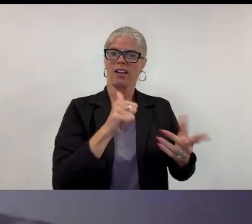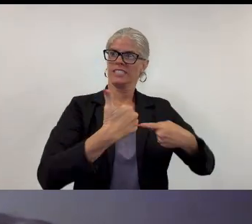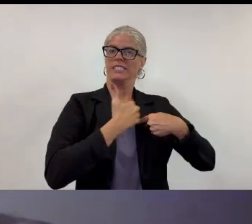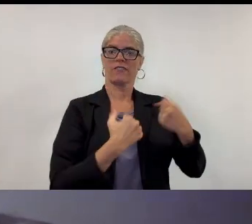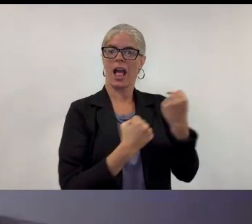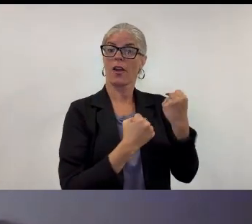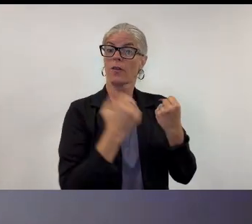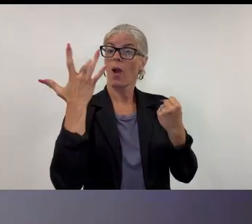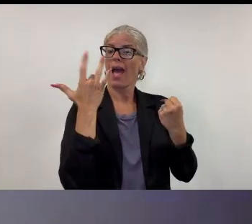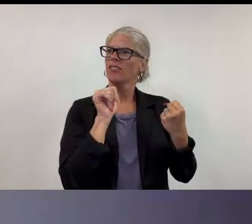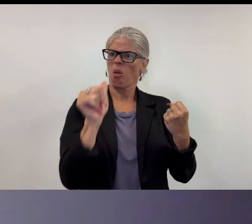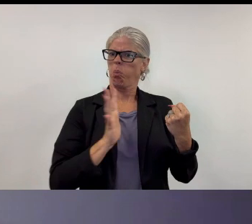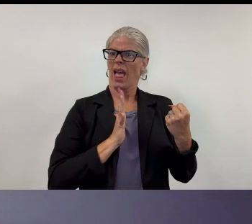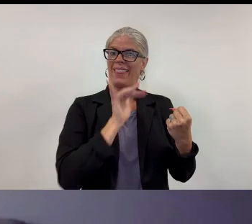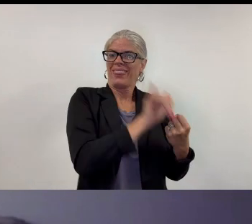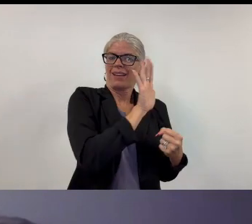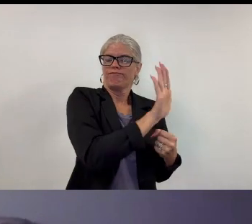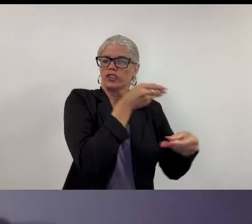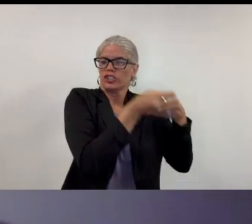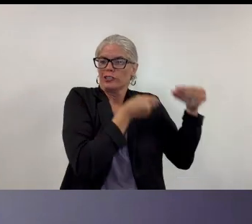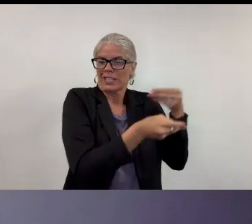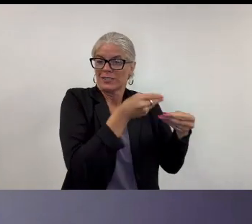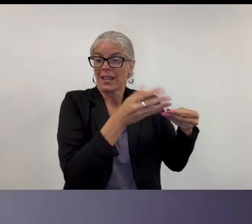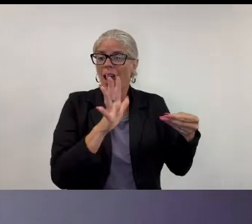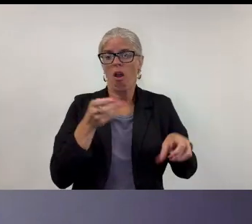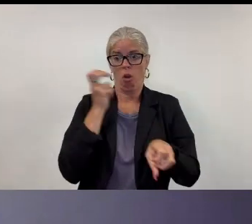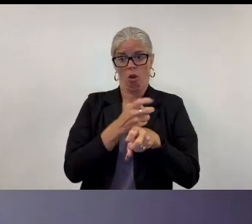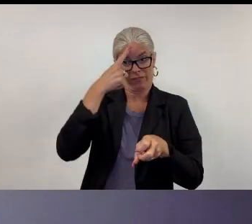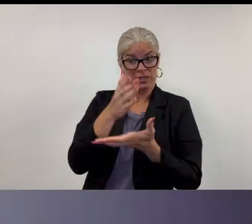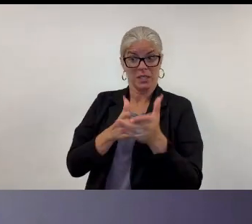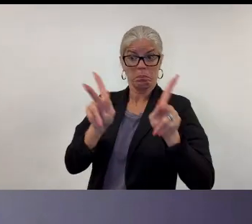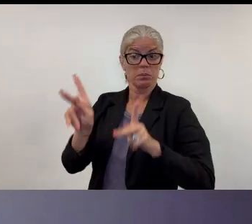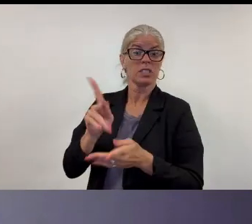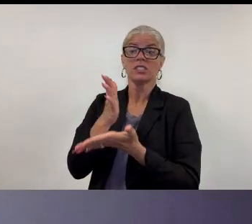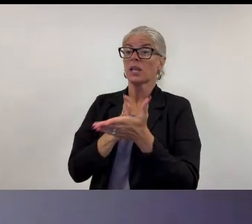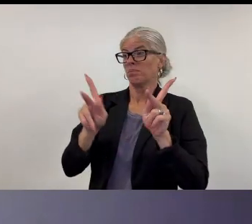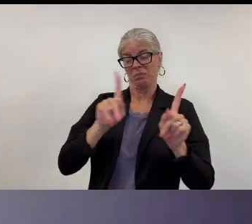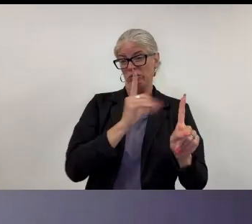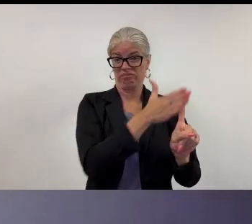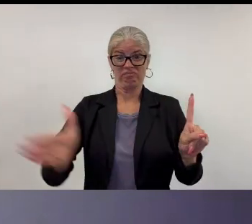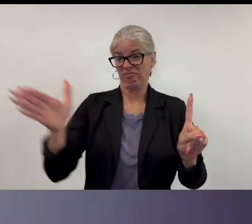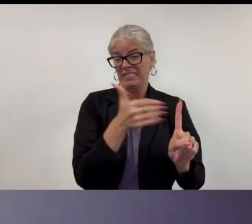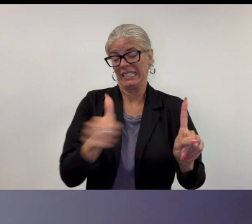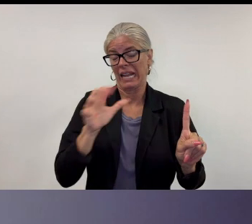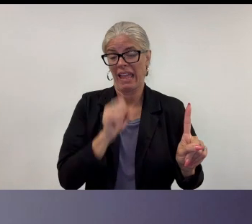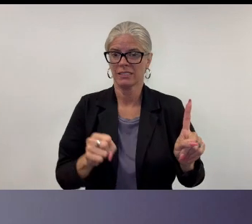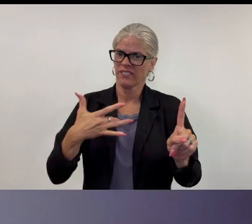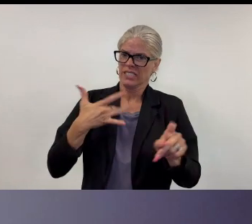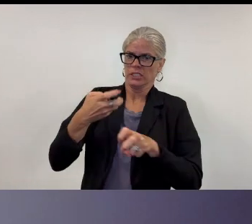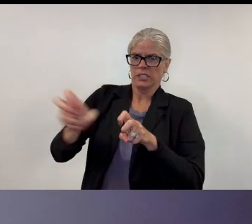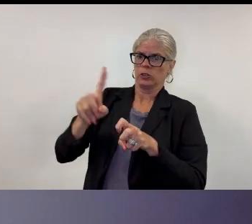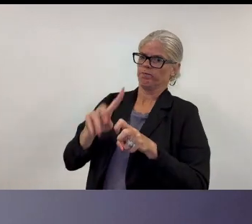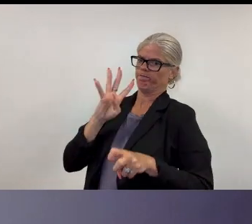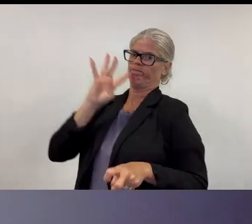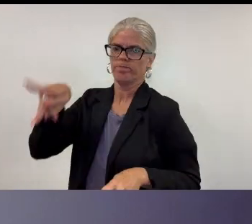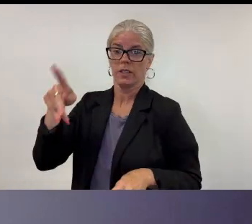to be self-advocates because that would be impolite in their generation. And so it's hard for some people, but people of all ages, it